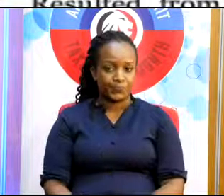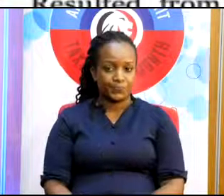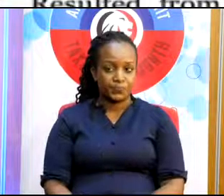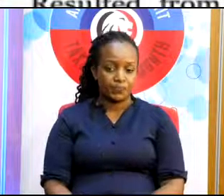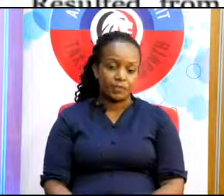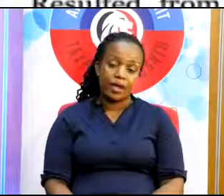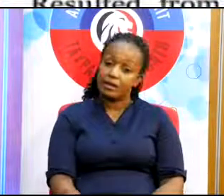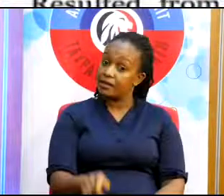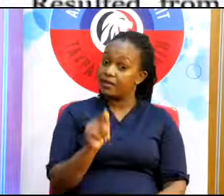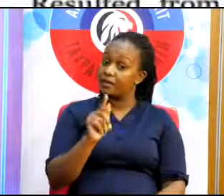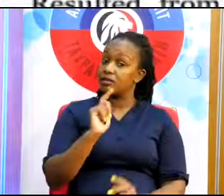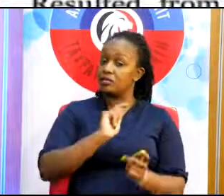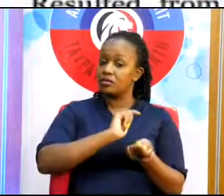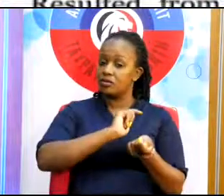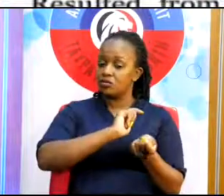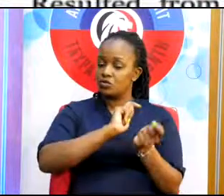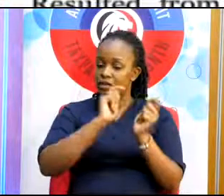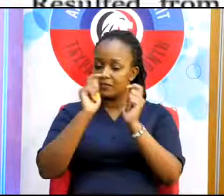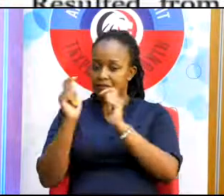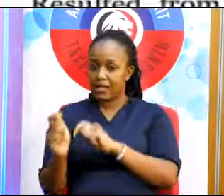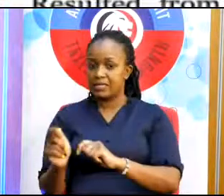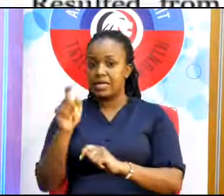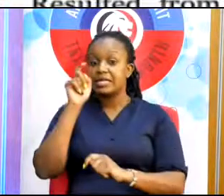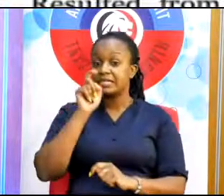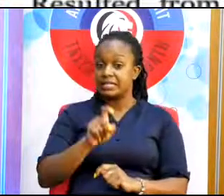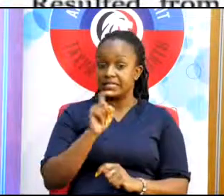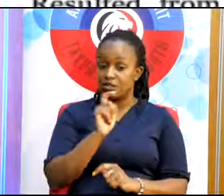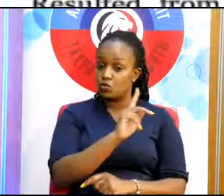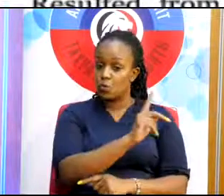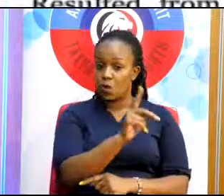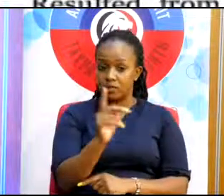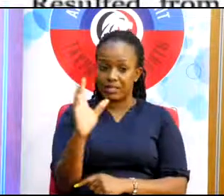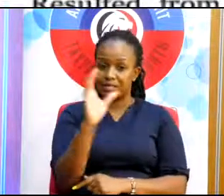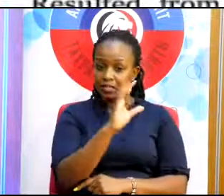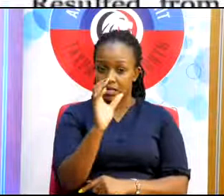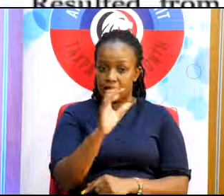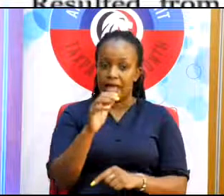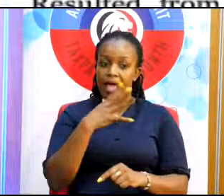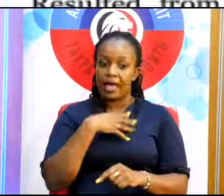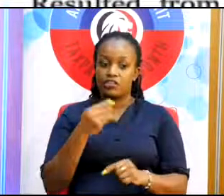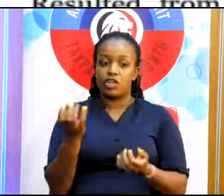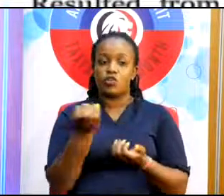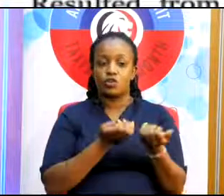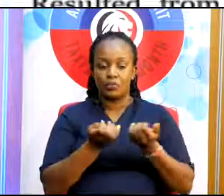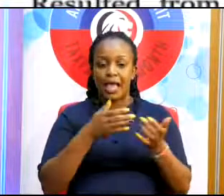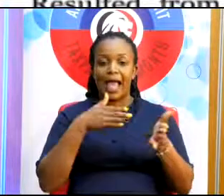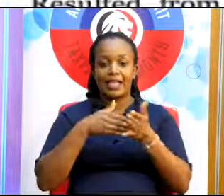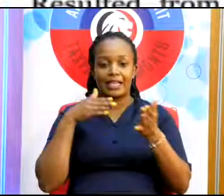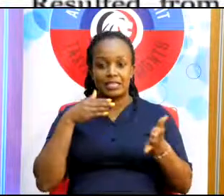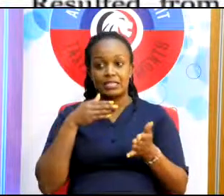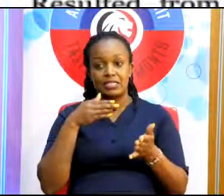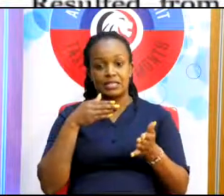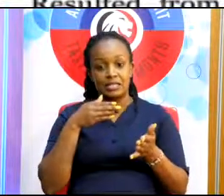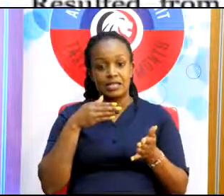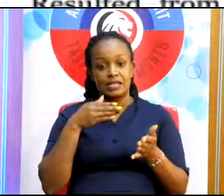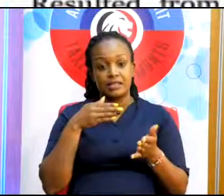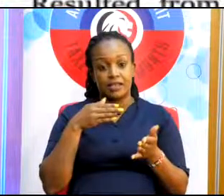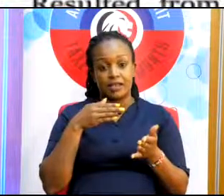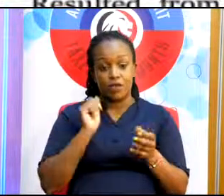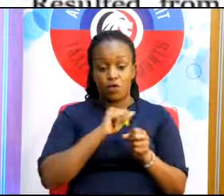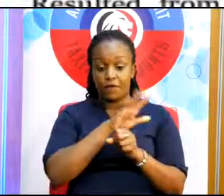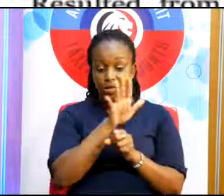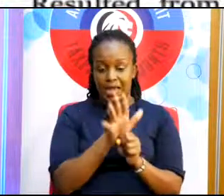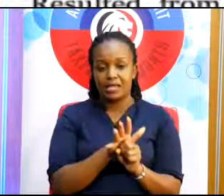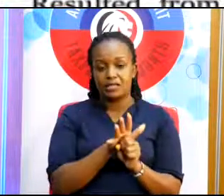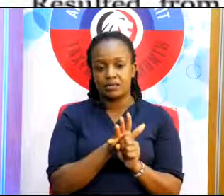And these transfers are intended to cushion the citizens and the economy against the COVID-19 pandemic. Cumulatively, these